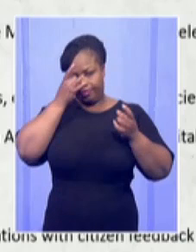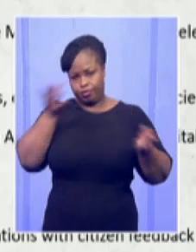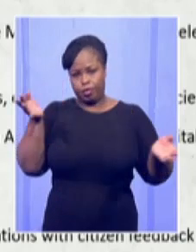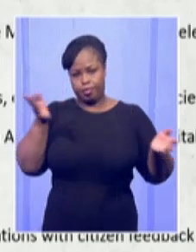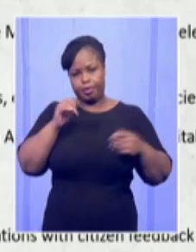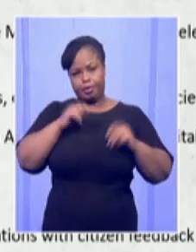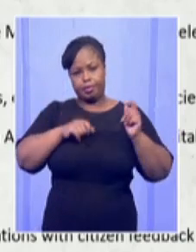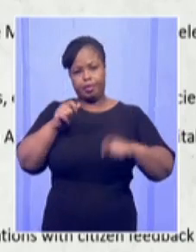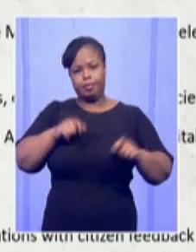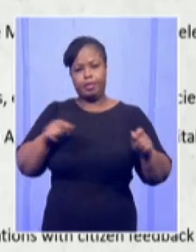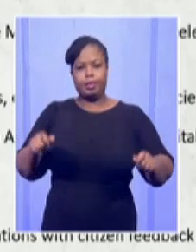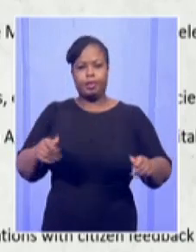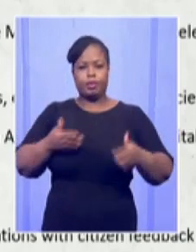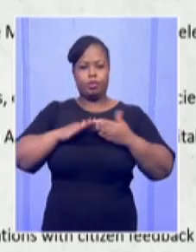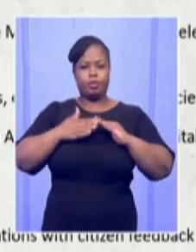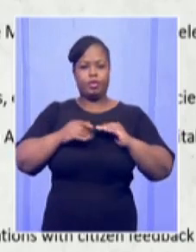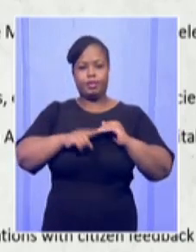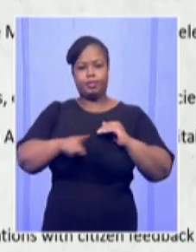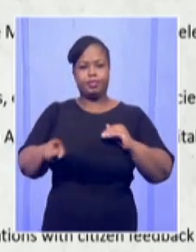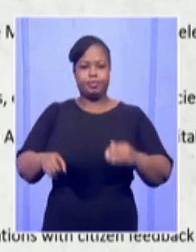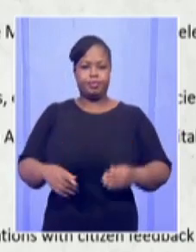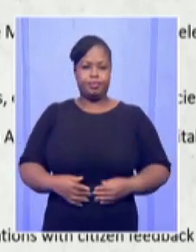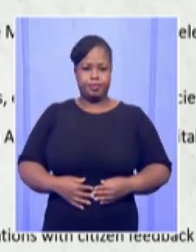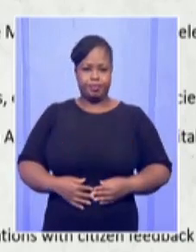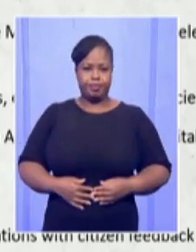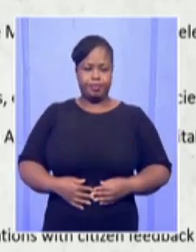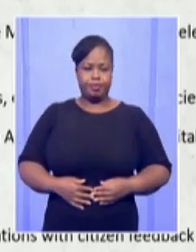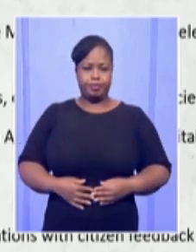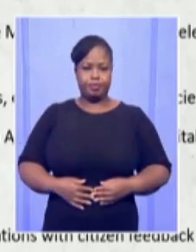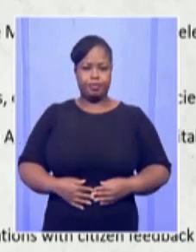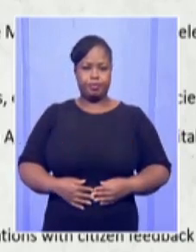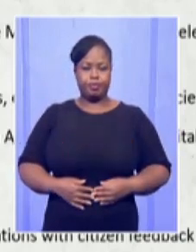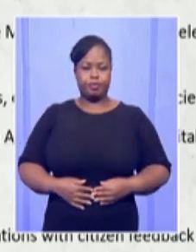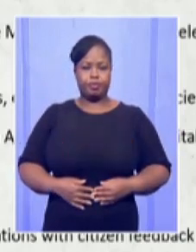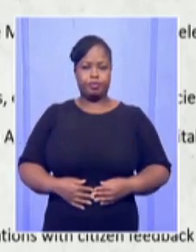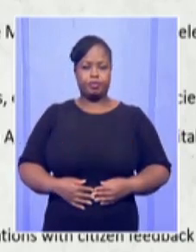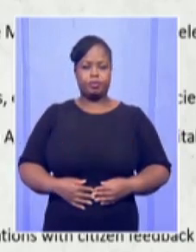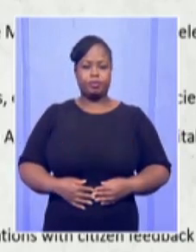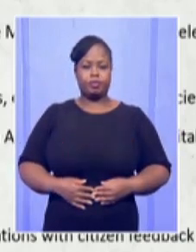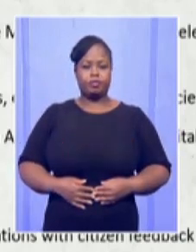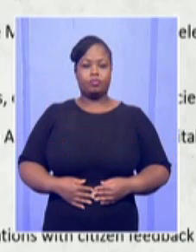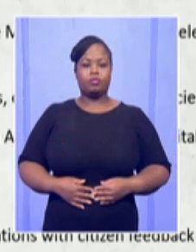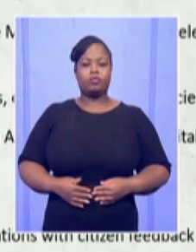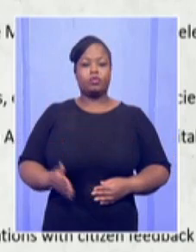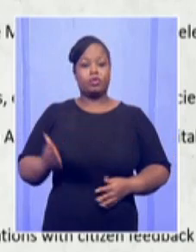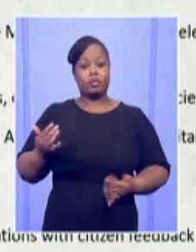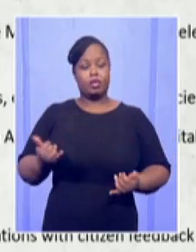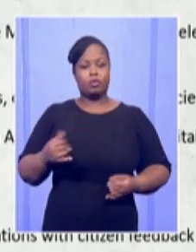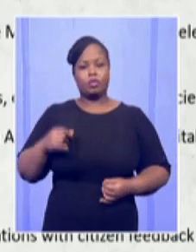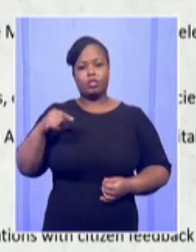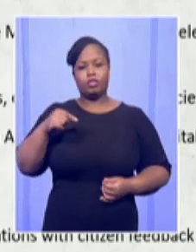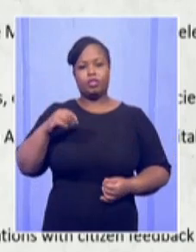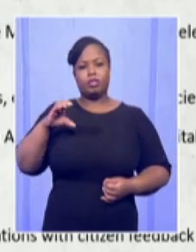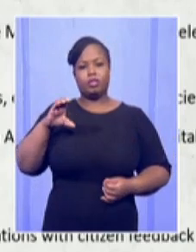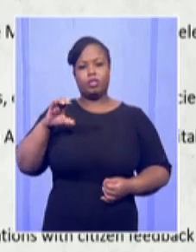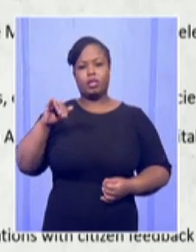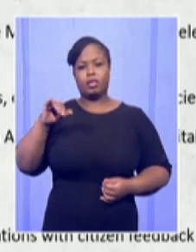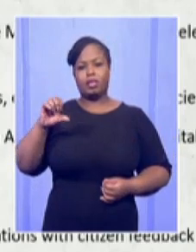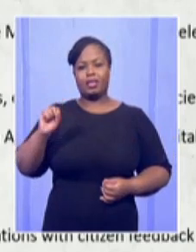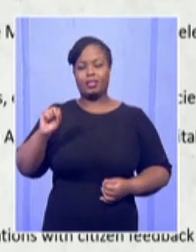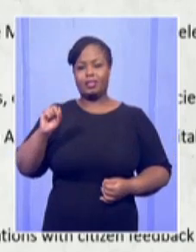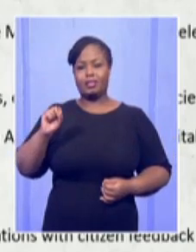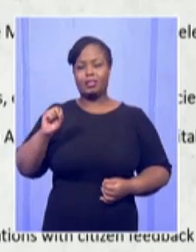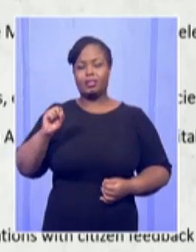to their constituencies. So in this space, there is a blueprint which GCIS actually acknowledges